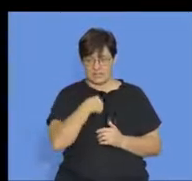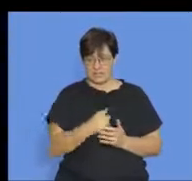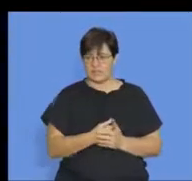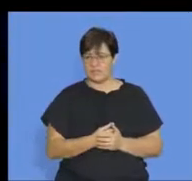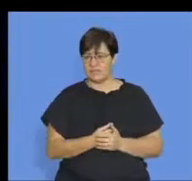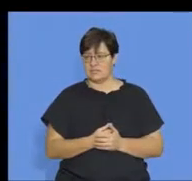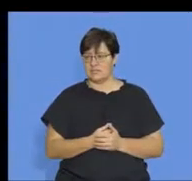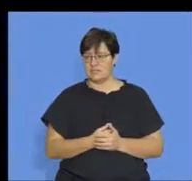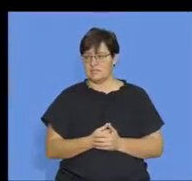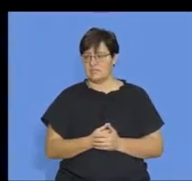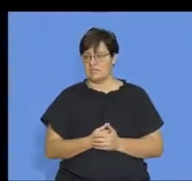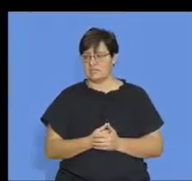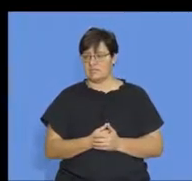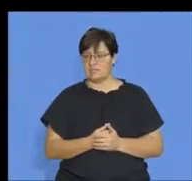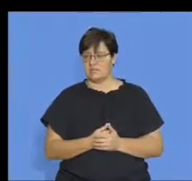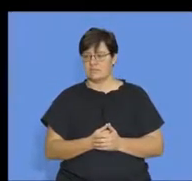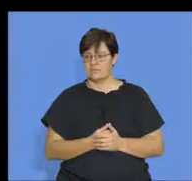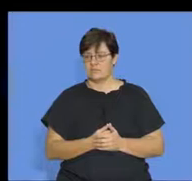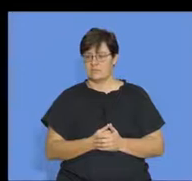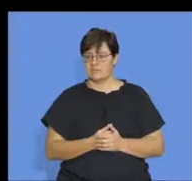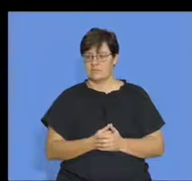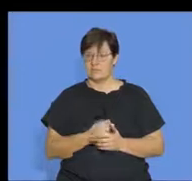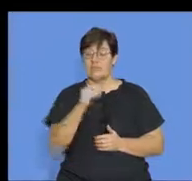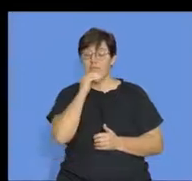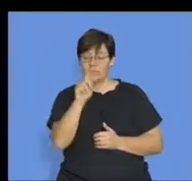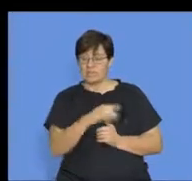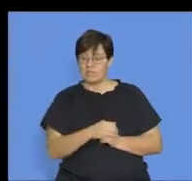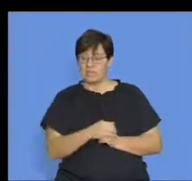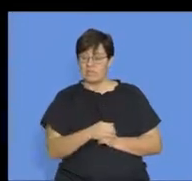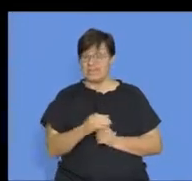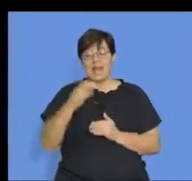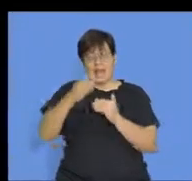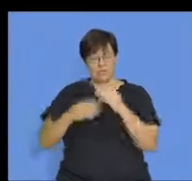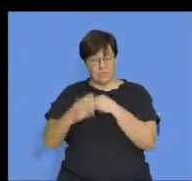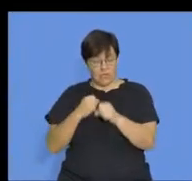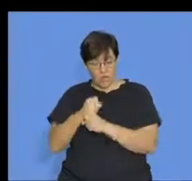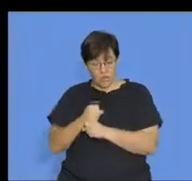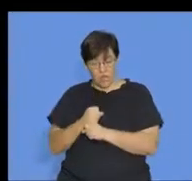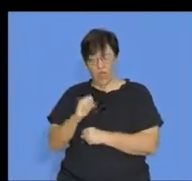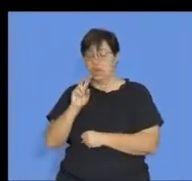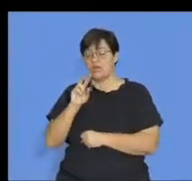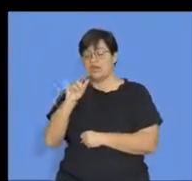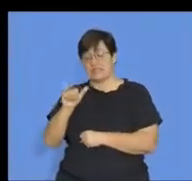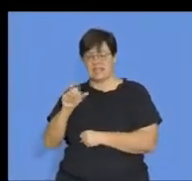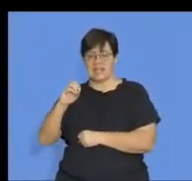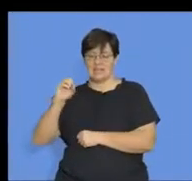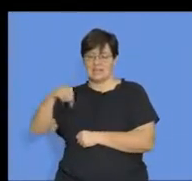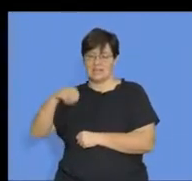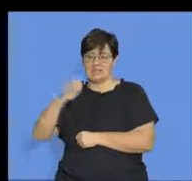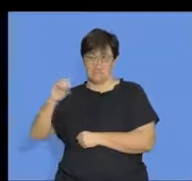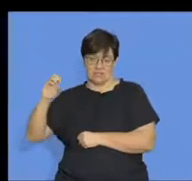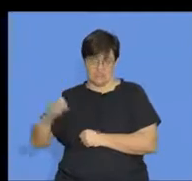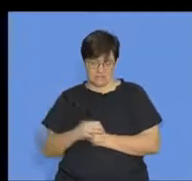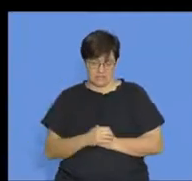200,000, so we are correct. Okay, so by 200,000, which means at the end of the year, her capital is